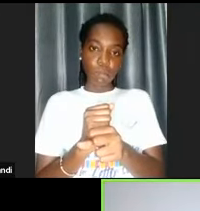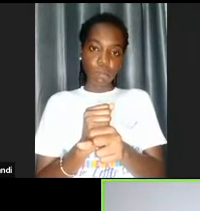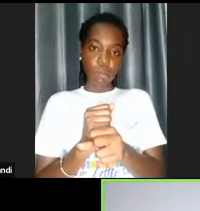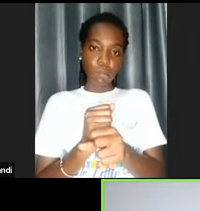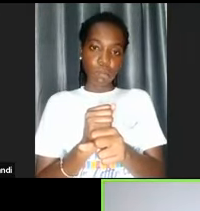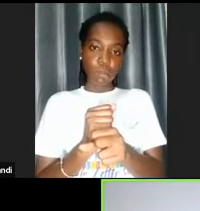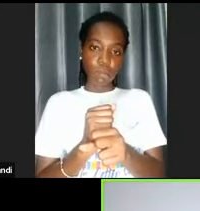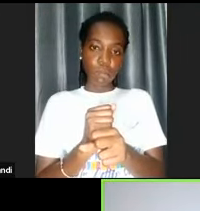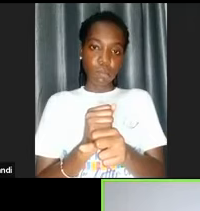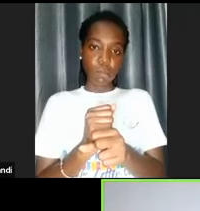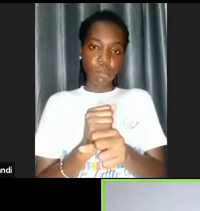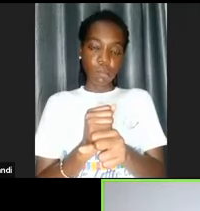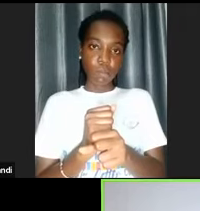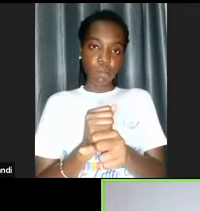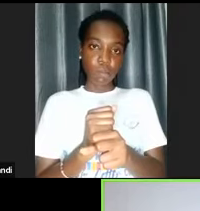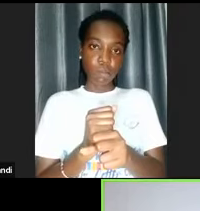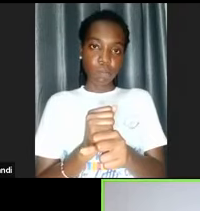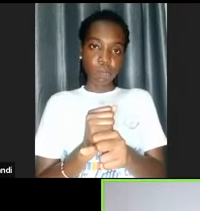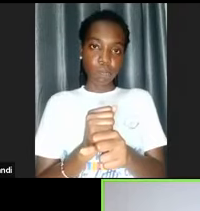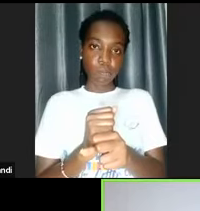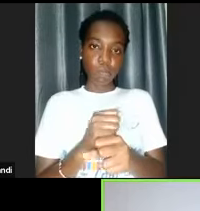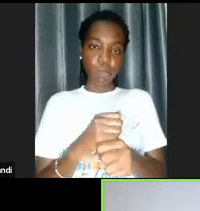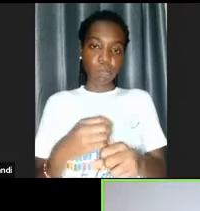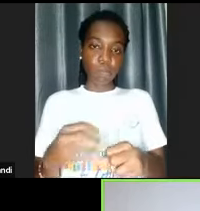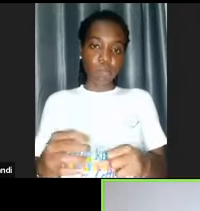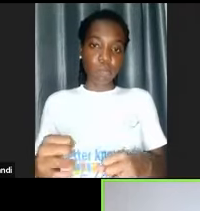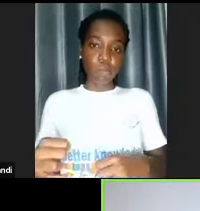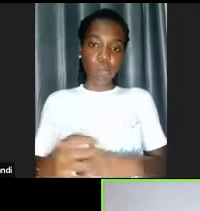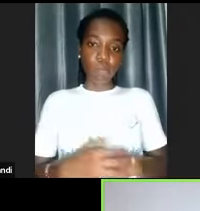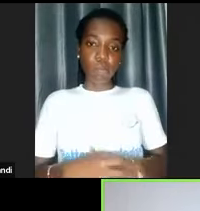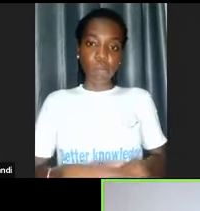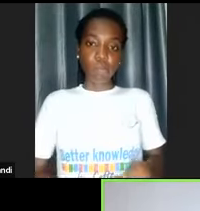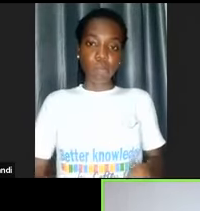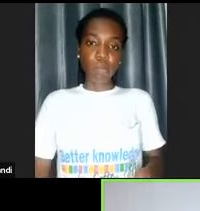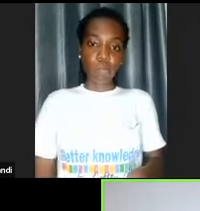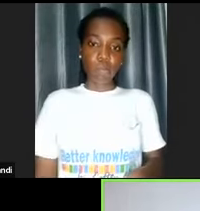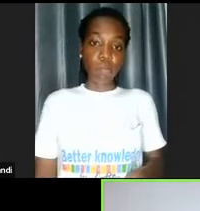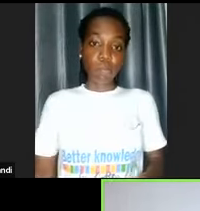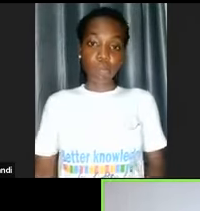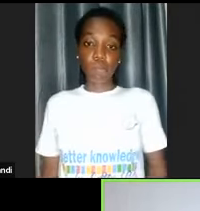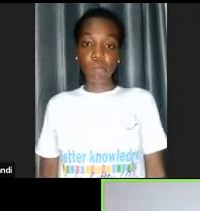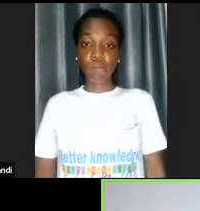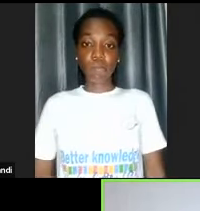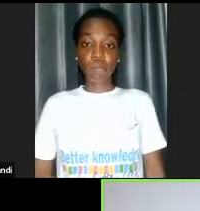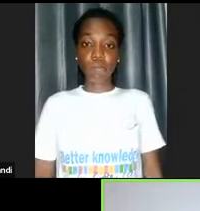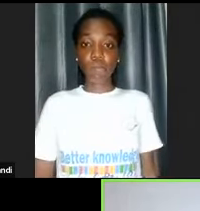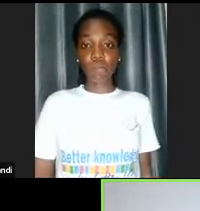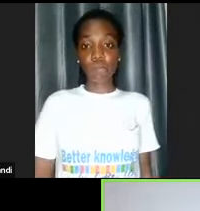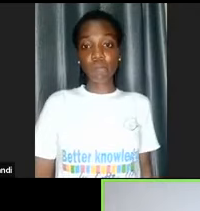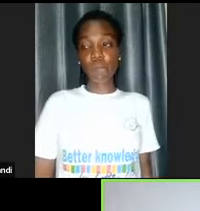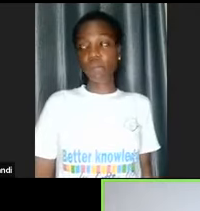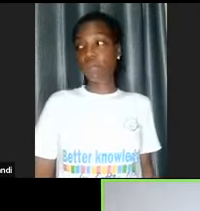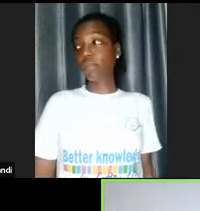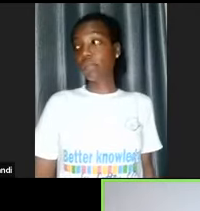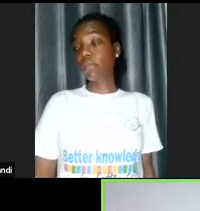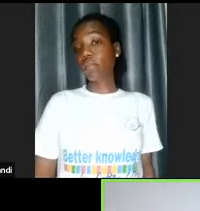okay. The what do we call it? I have forgotten.